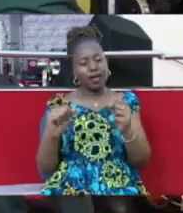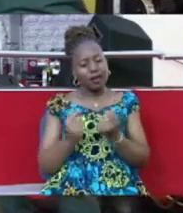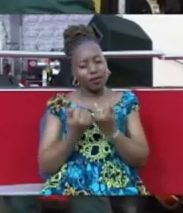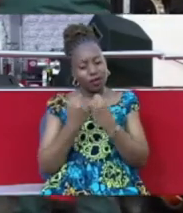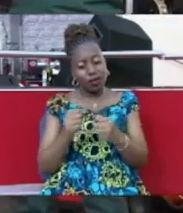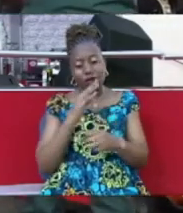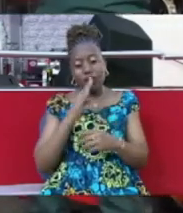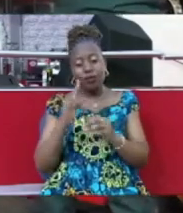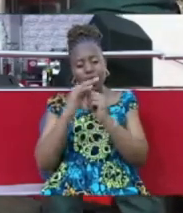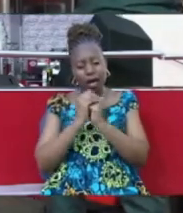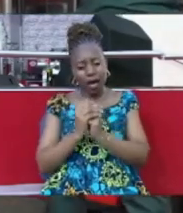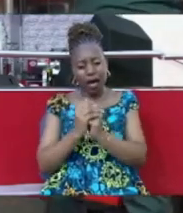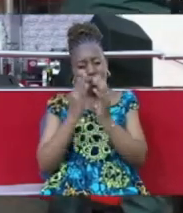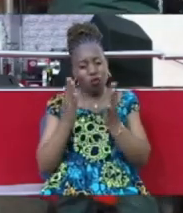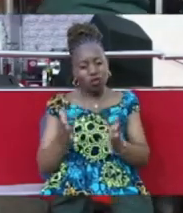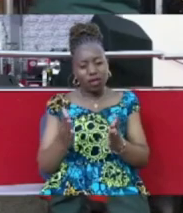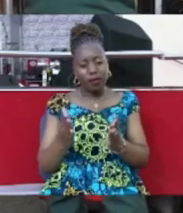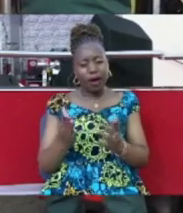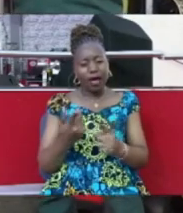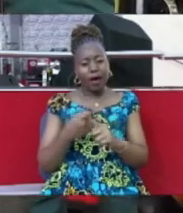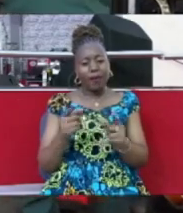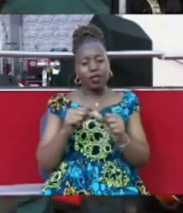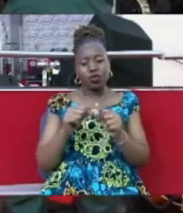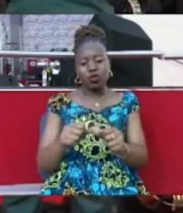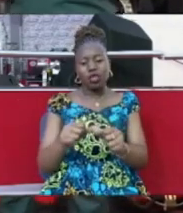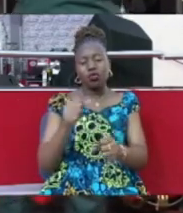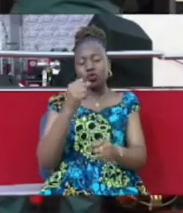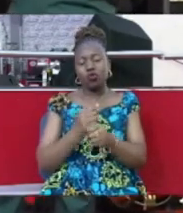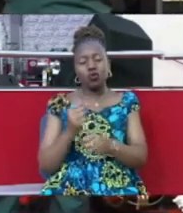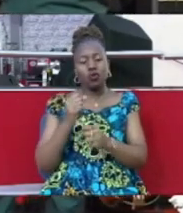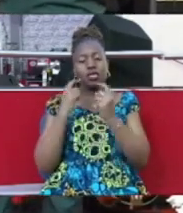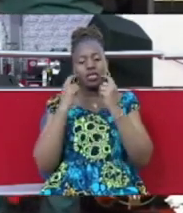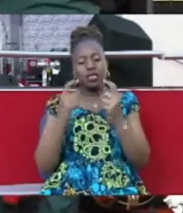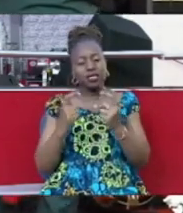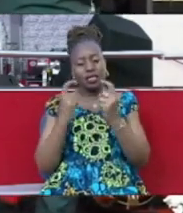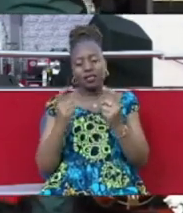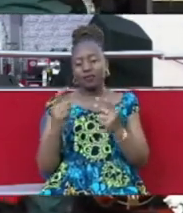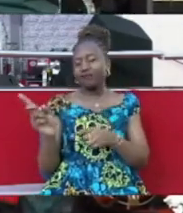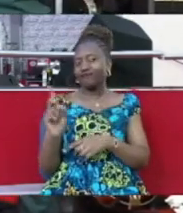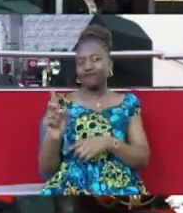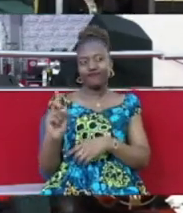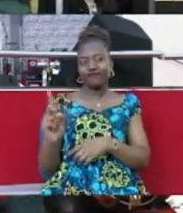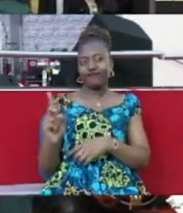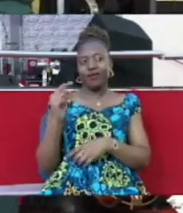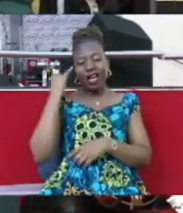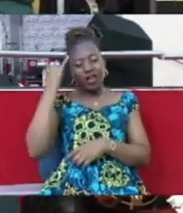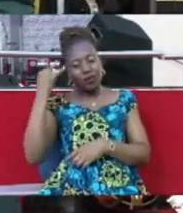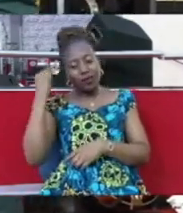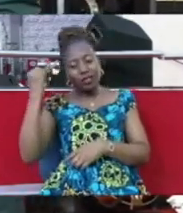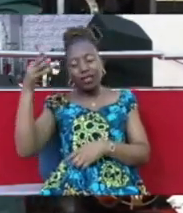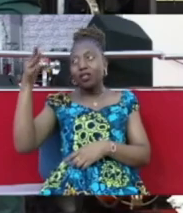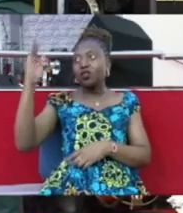and continue walking in sin. Hauwezi kuwa wewe ni mtu wa ibada na bado unatembea katika dhambi. And imagine that God doesn't know.